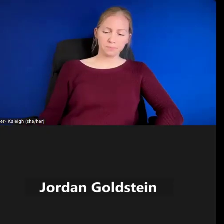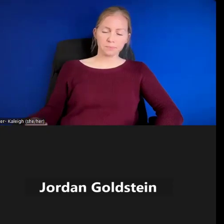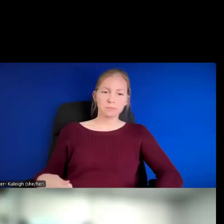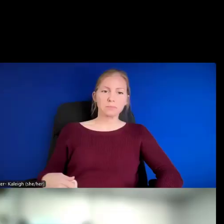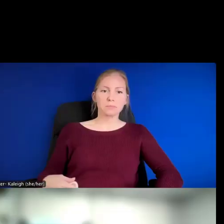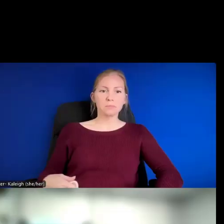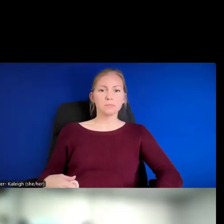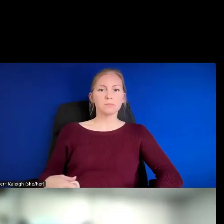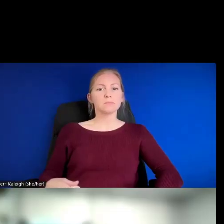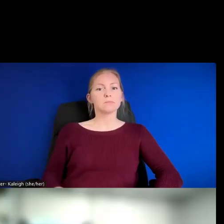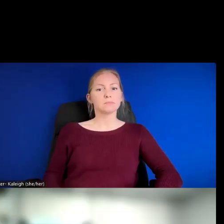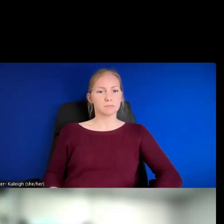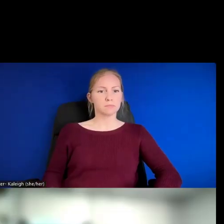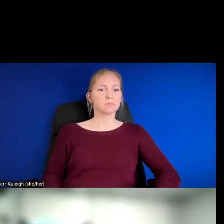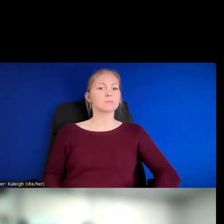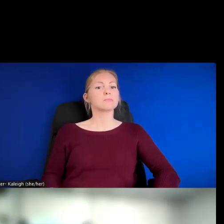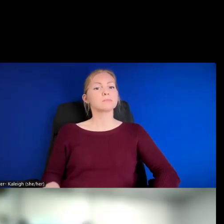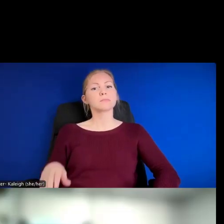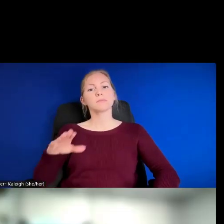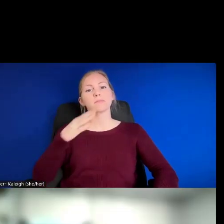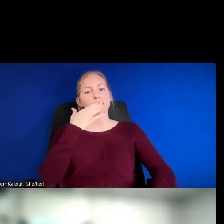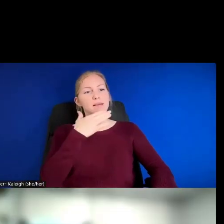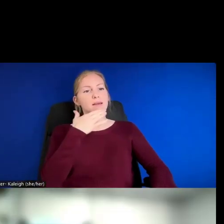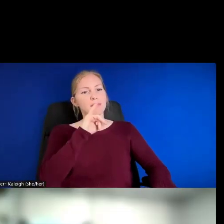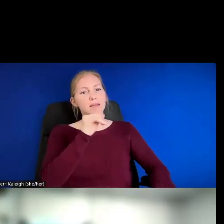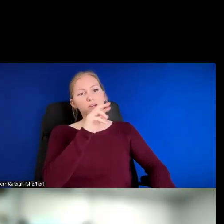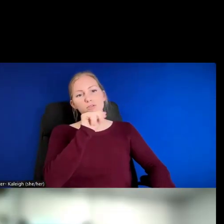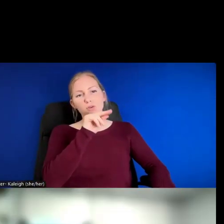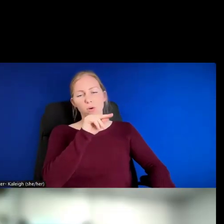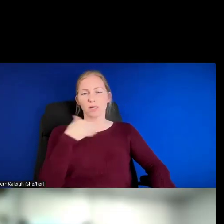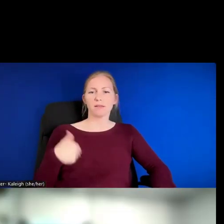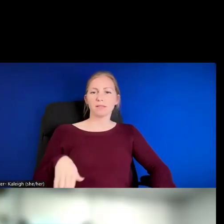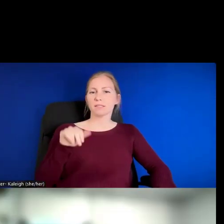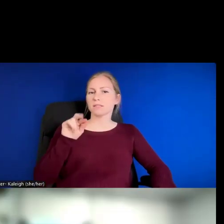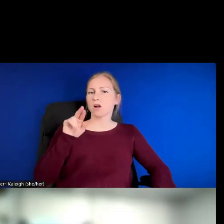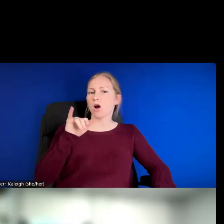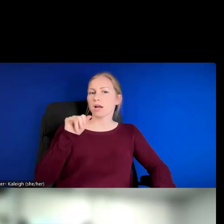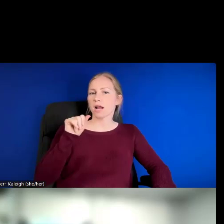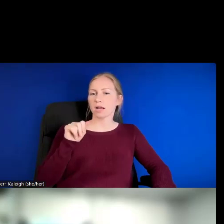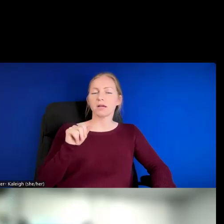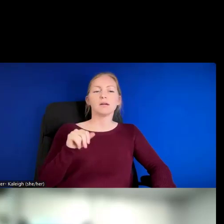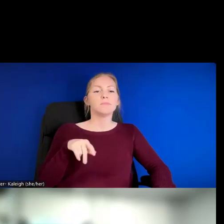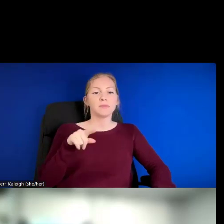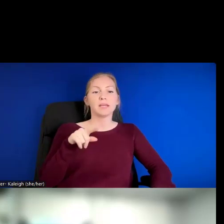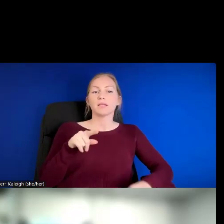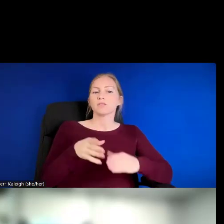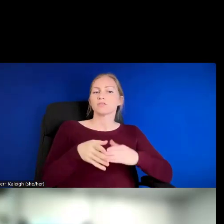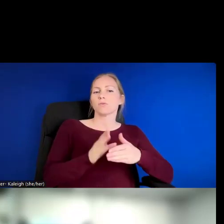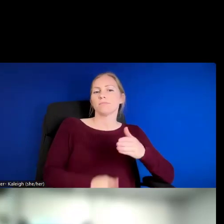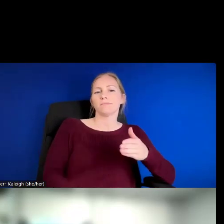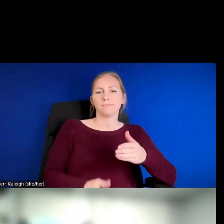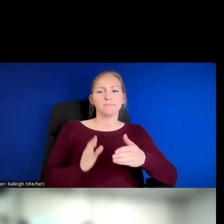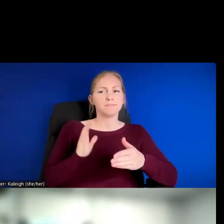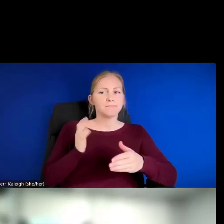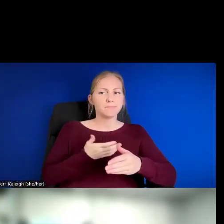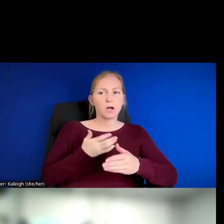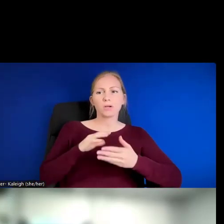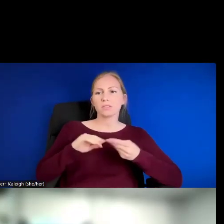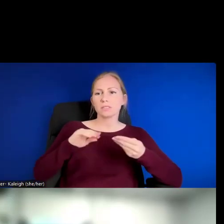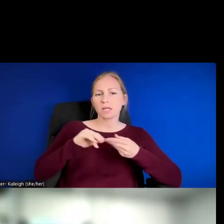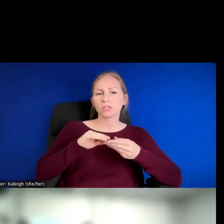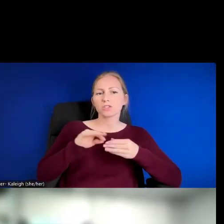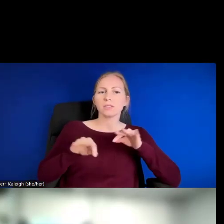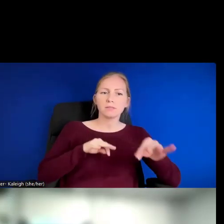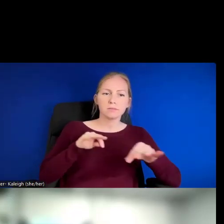Thank you, Jordan. This is Ariana. So to finish up our discussion of the